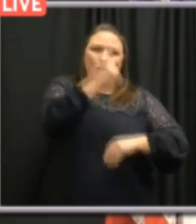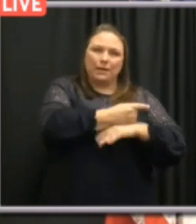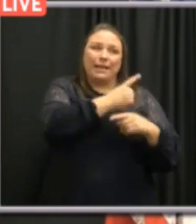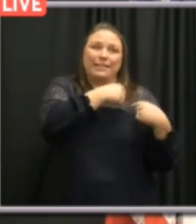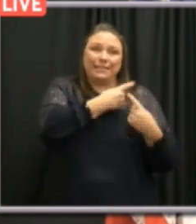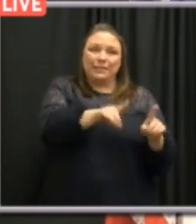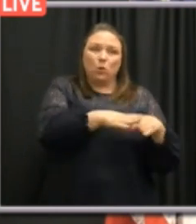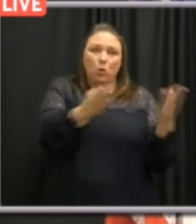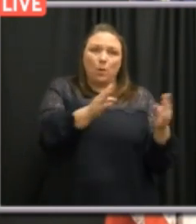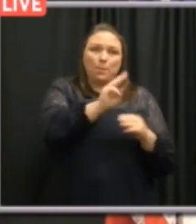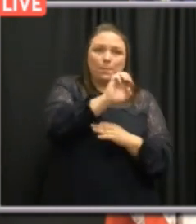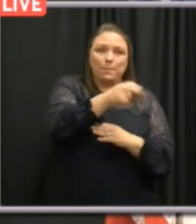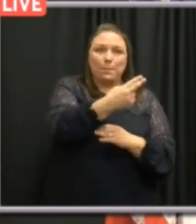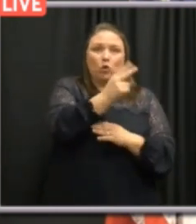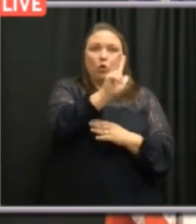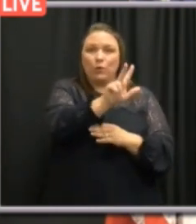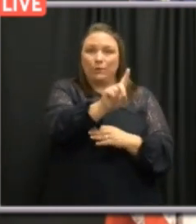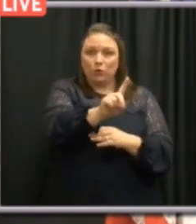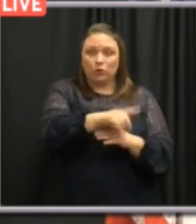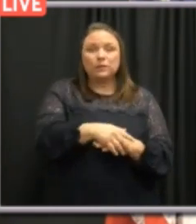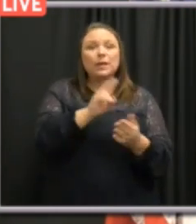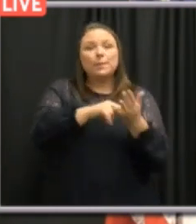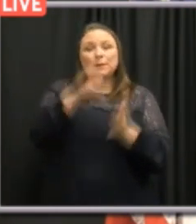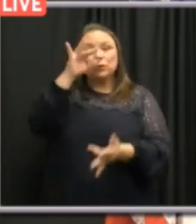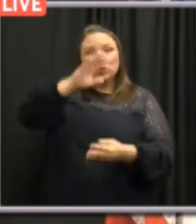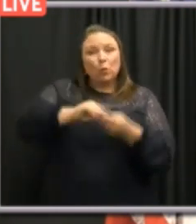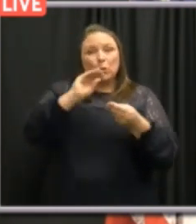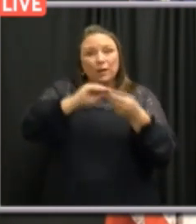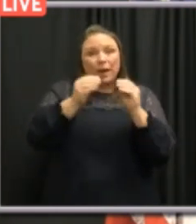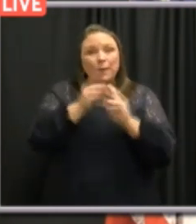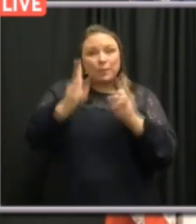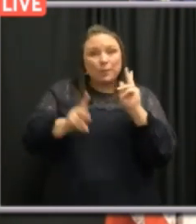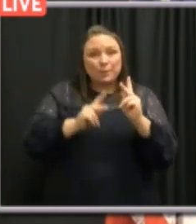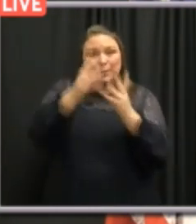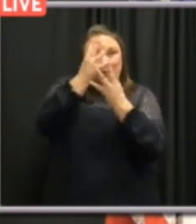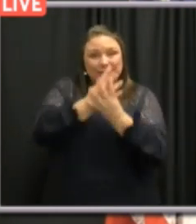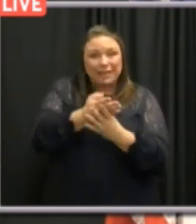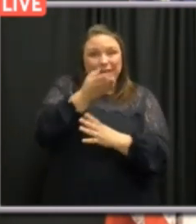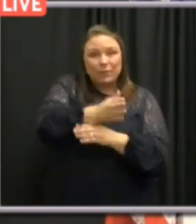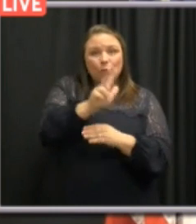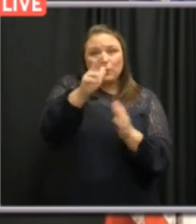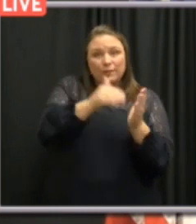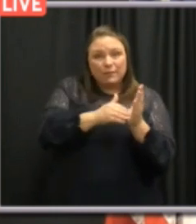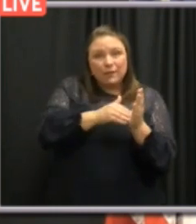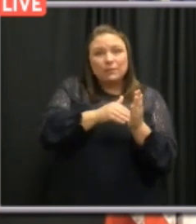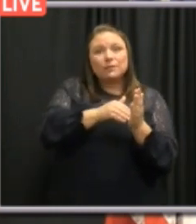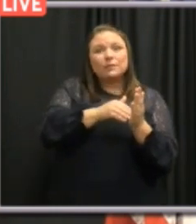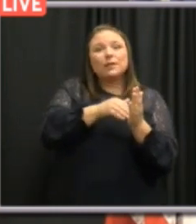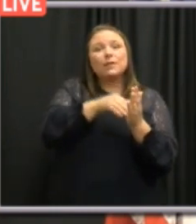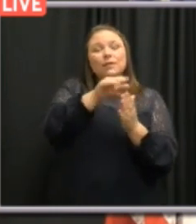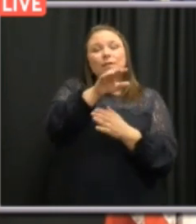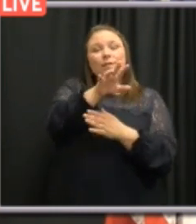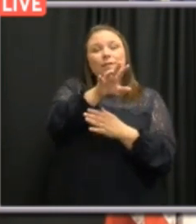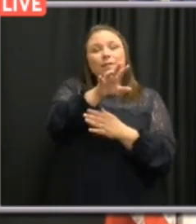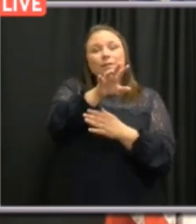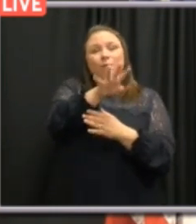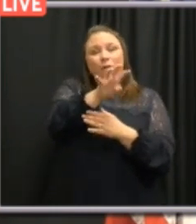centers opened on March 31st. And this brings our total number of people assessed at our centers to 3,074,